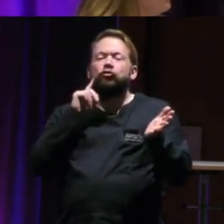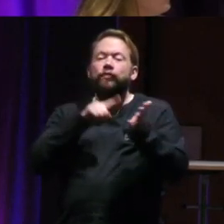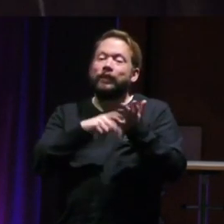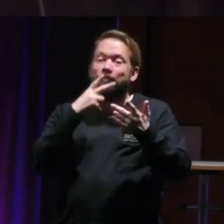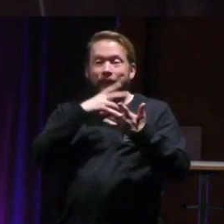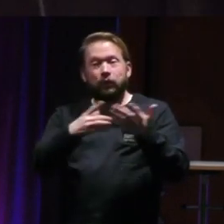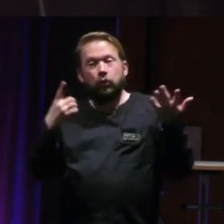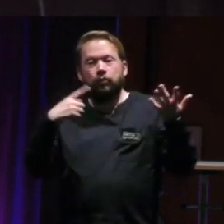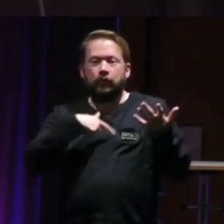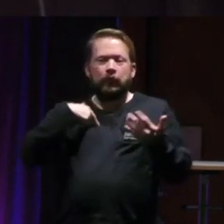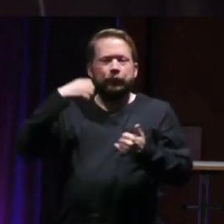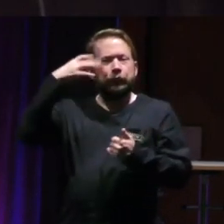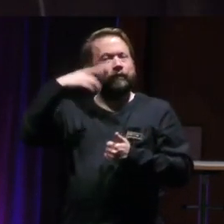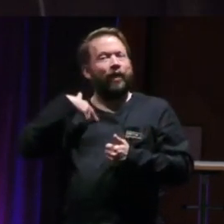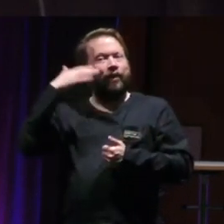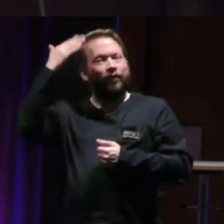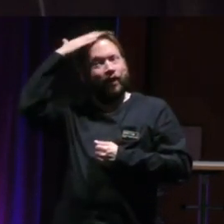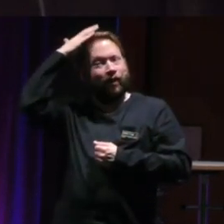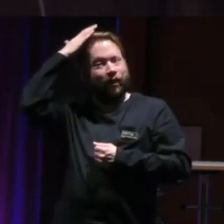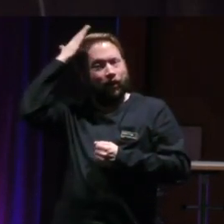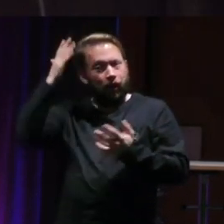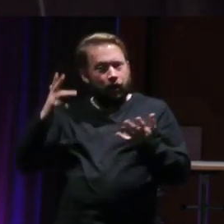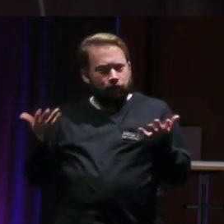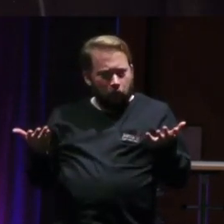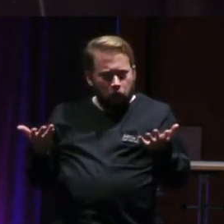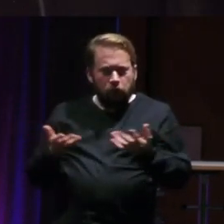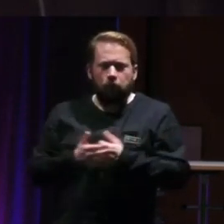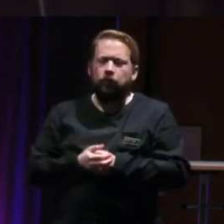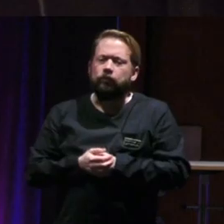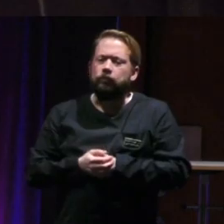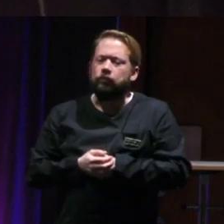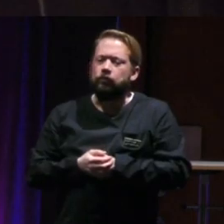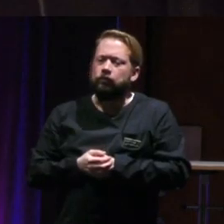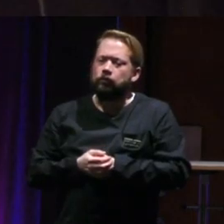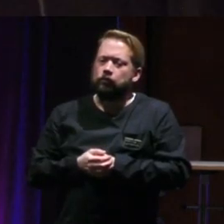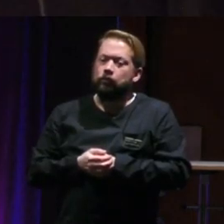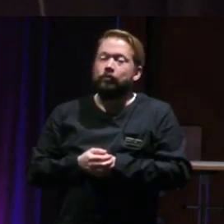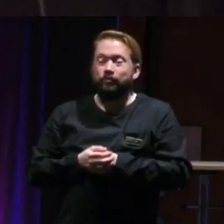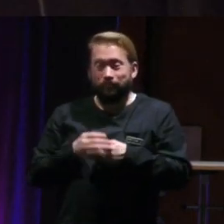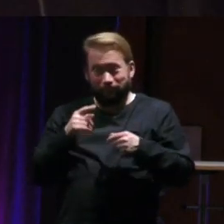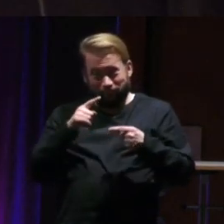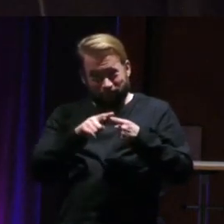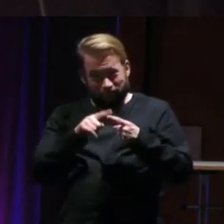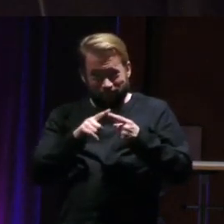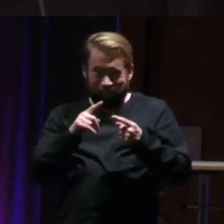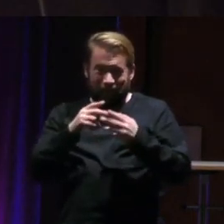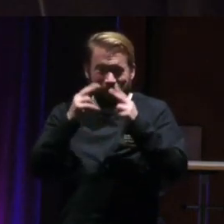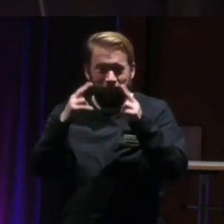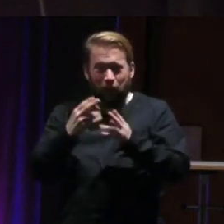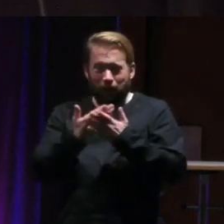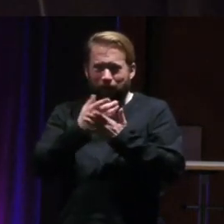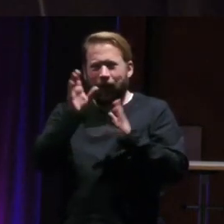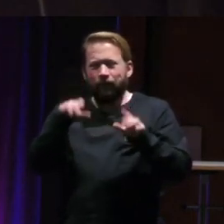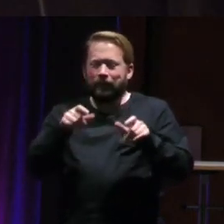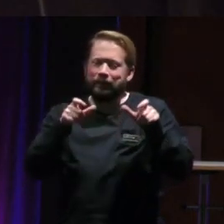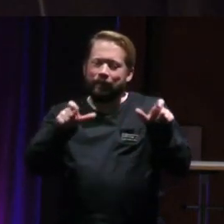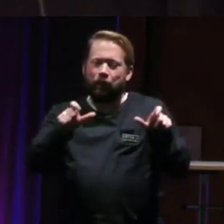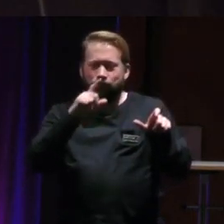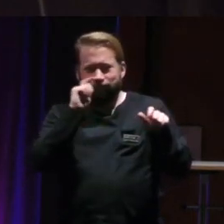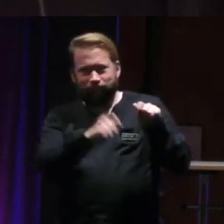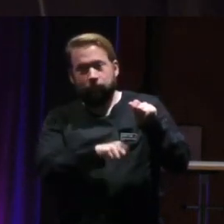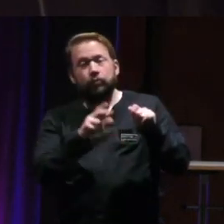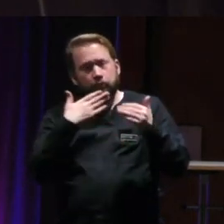against officials, against government, like state officials who are stealing money from Russian people, and